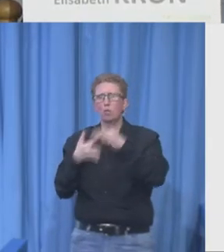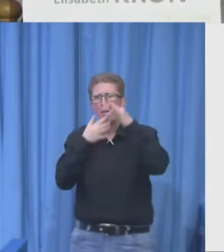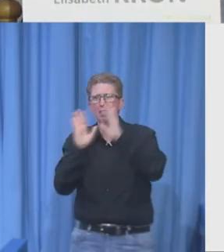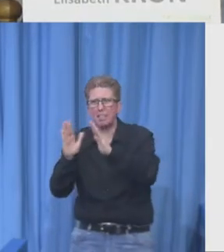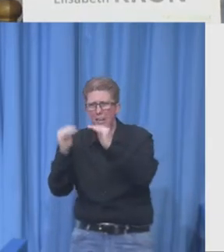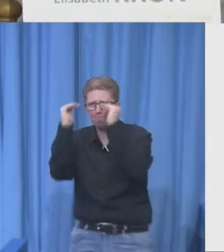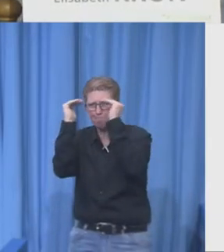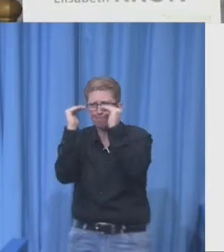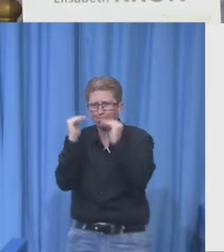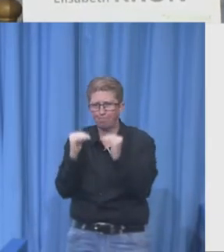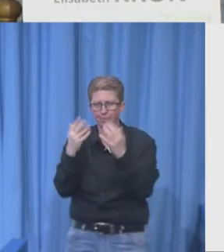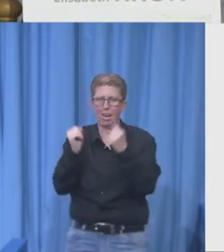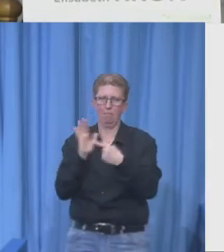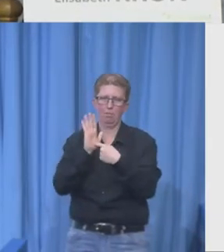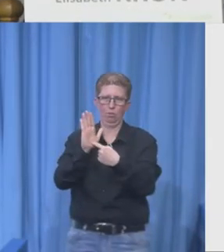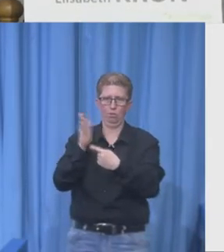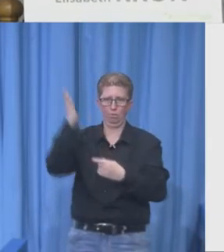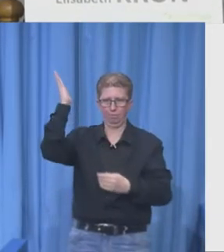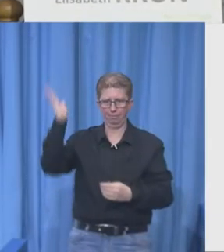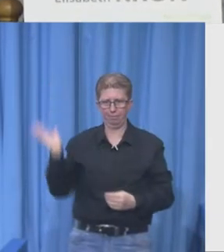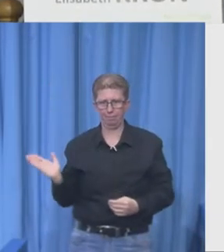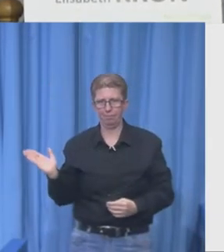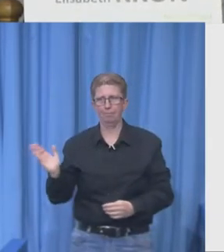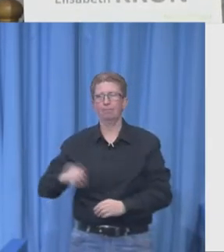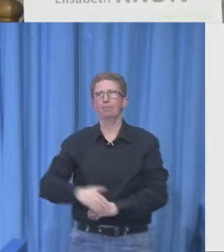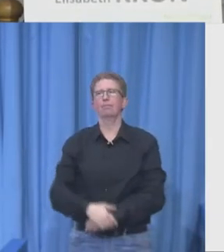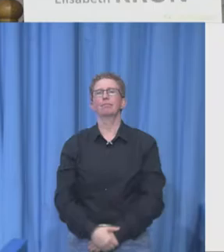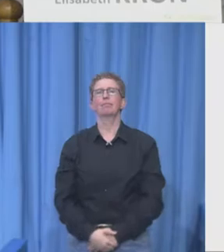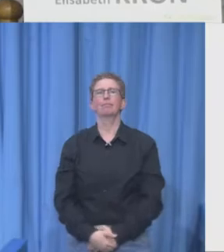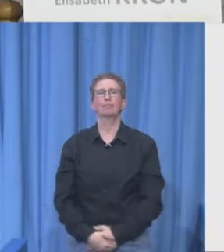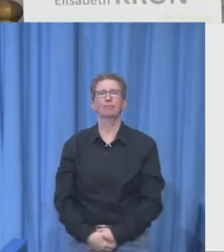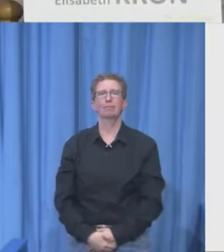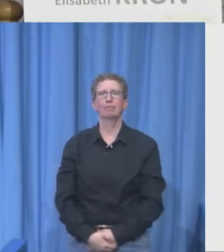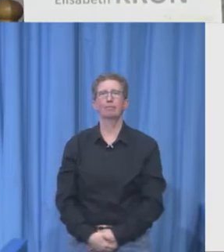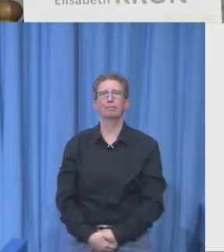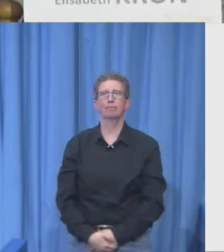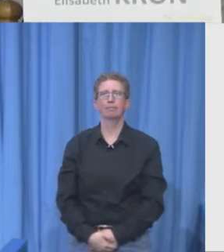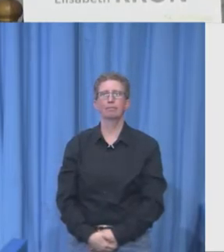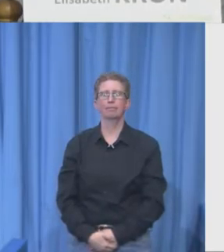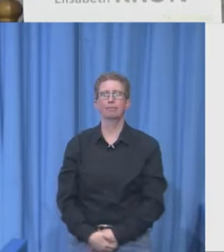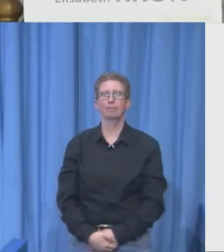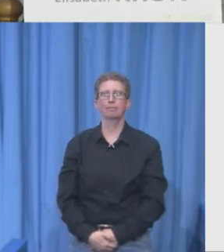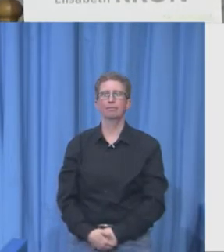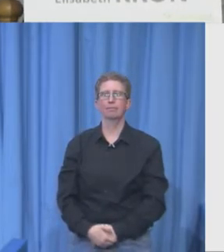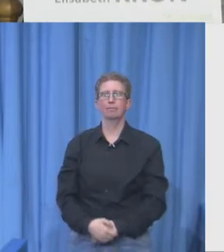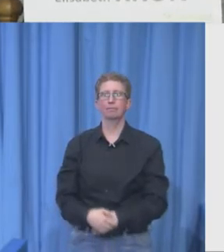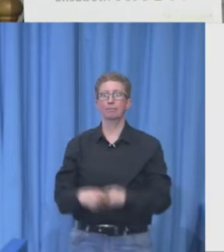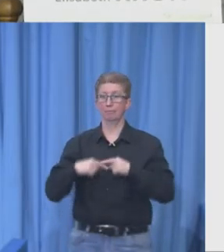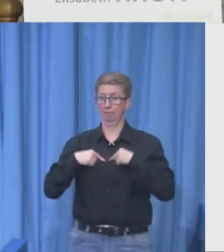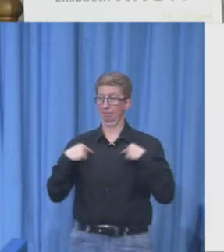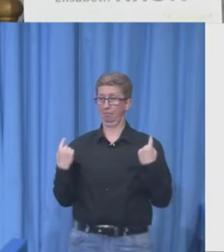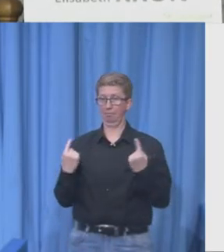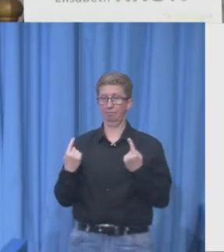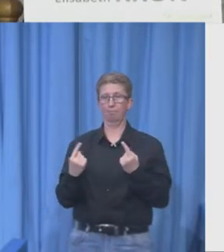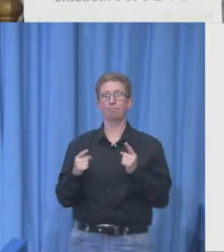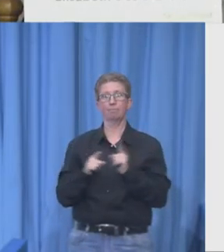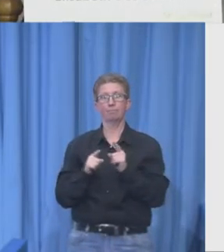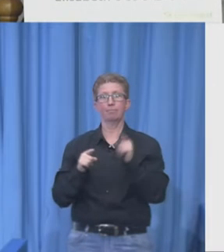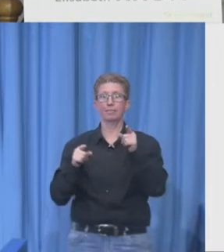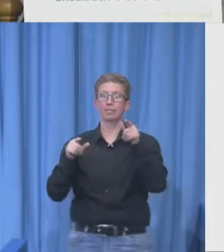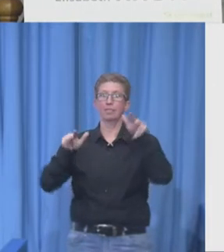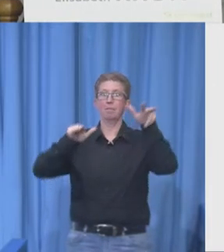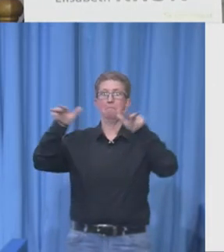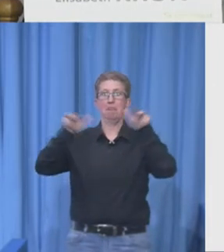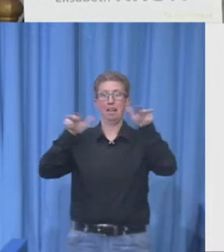What is working also very well is the workshops for managers and the team. We speak open about autism, about the strengths